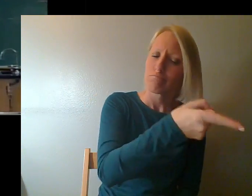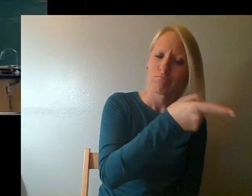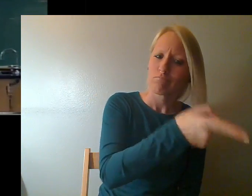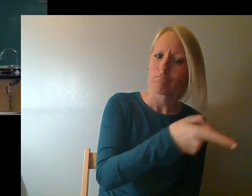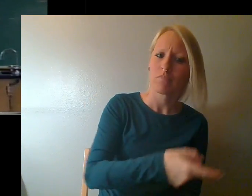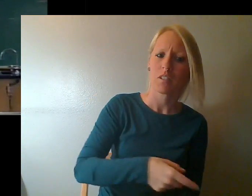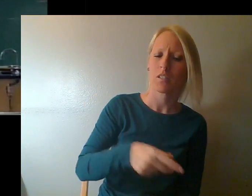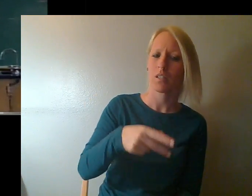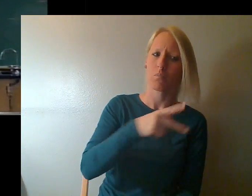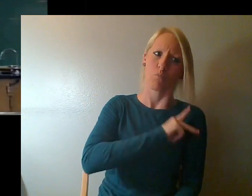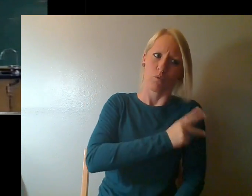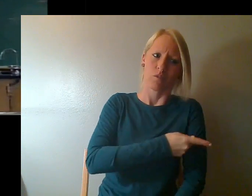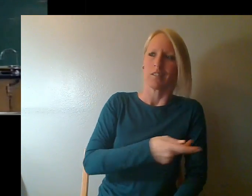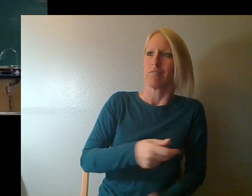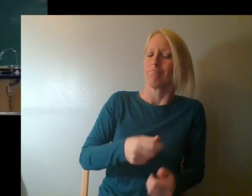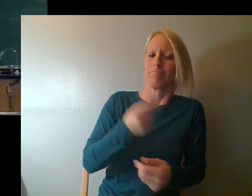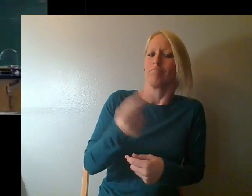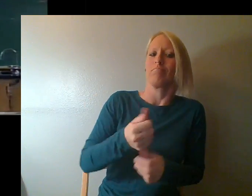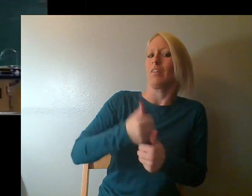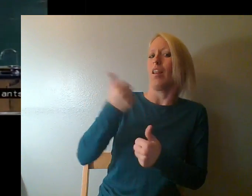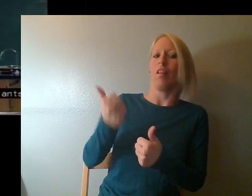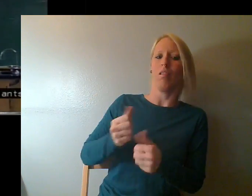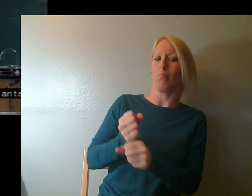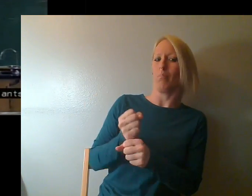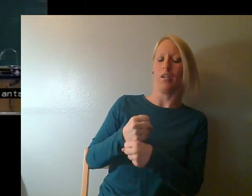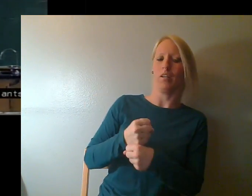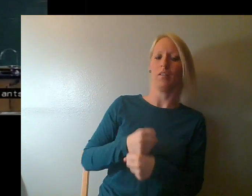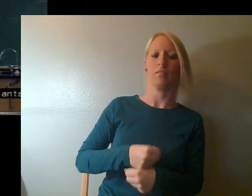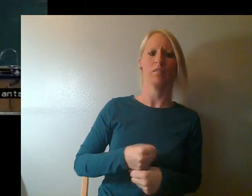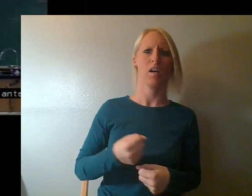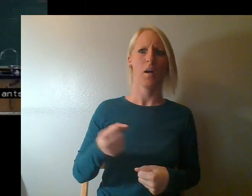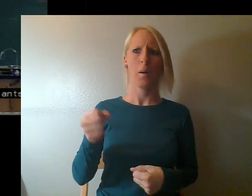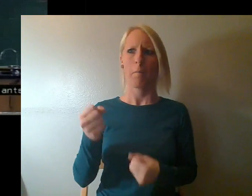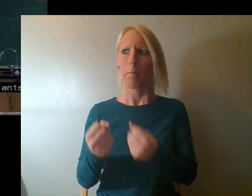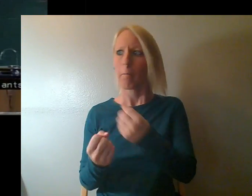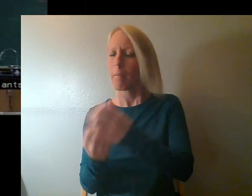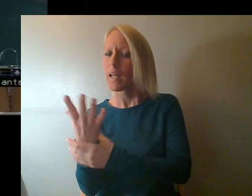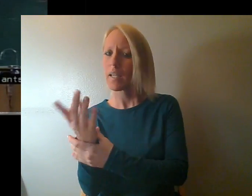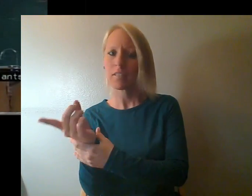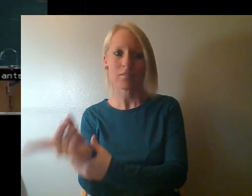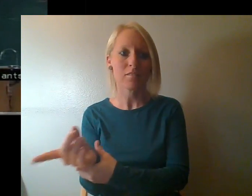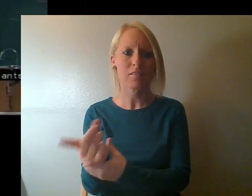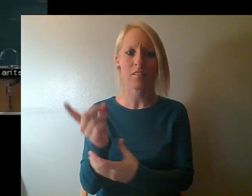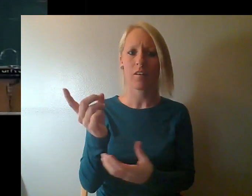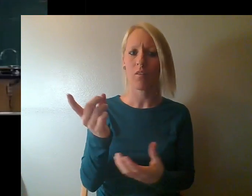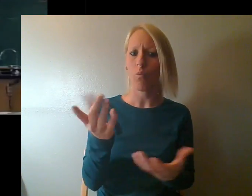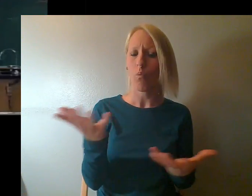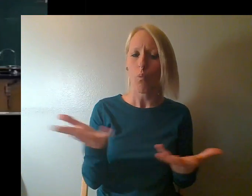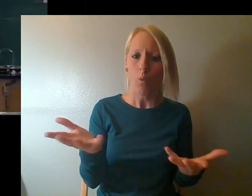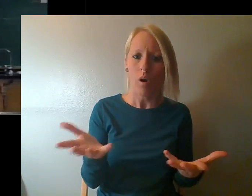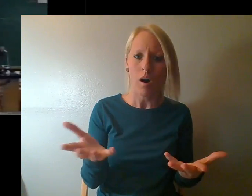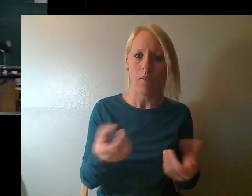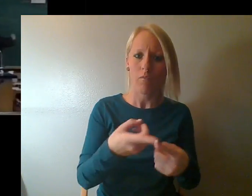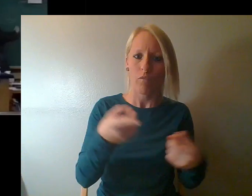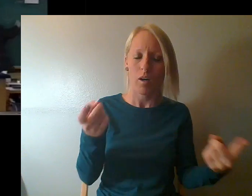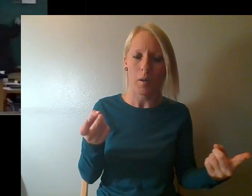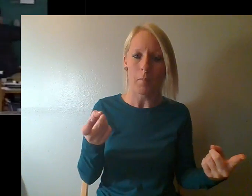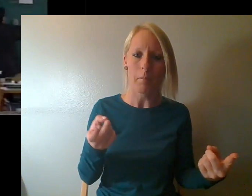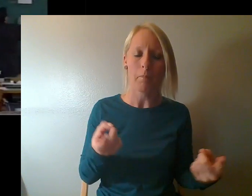else. Well, what else do we get from plants? Oh. Becky? Oxygen? Oxygen.